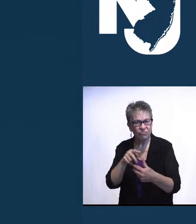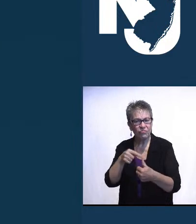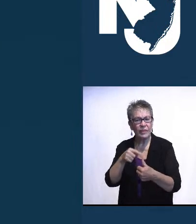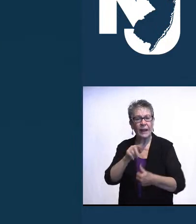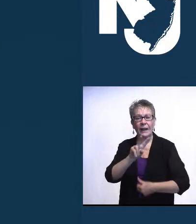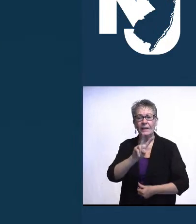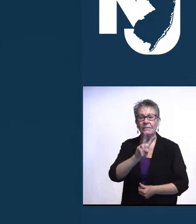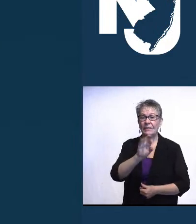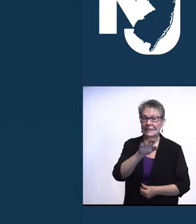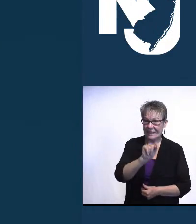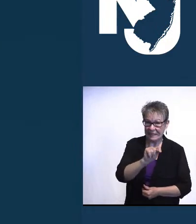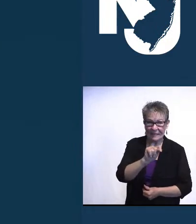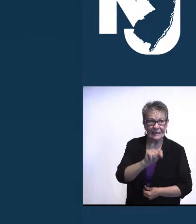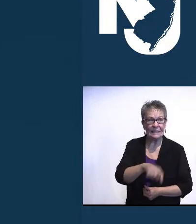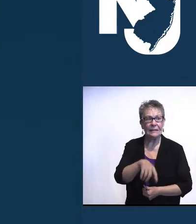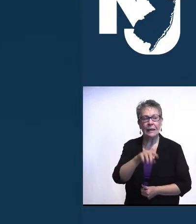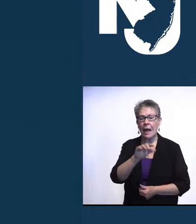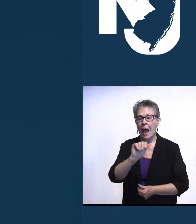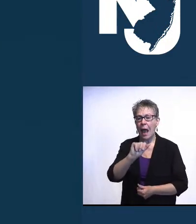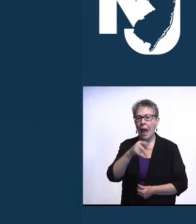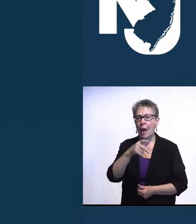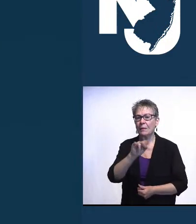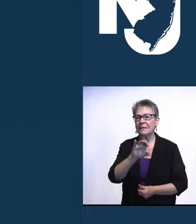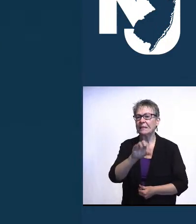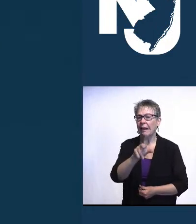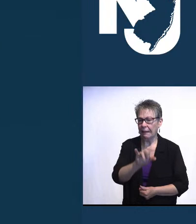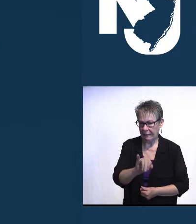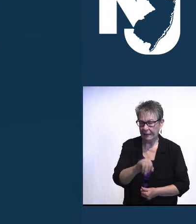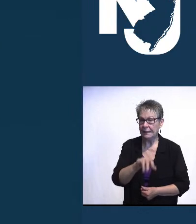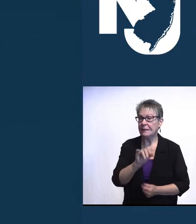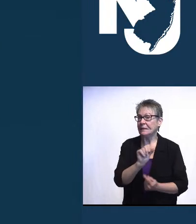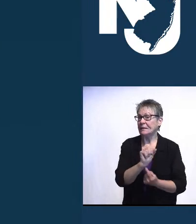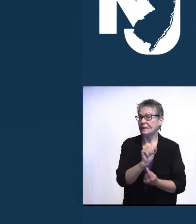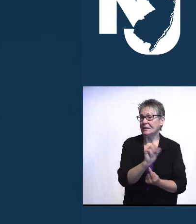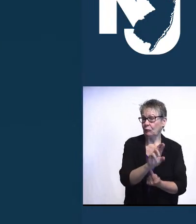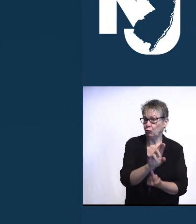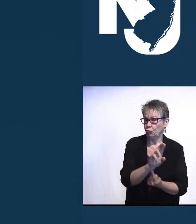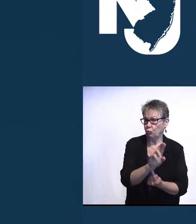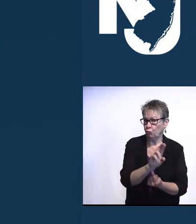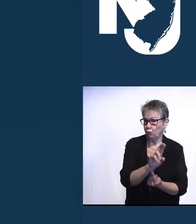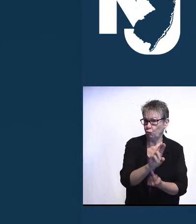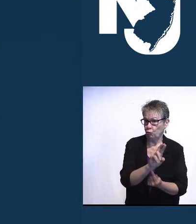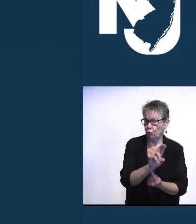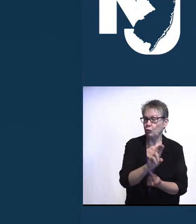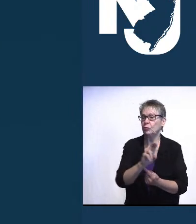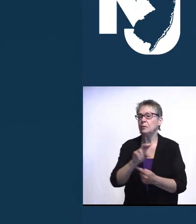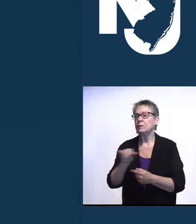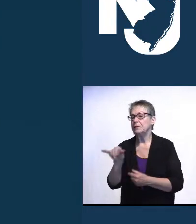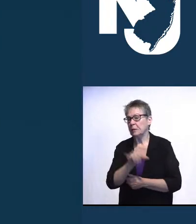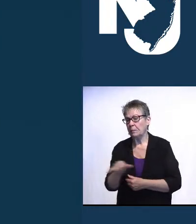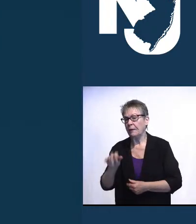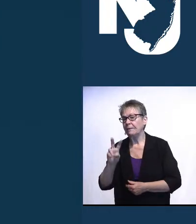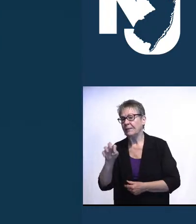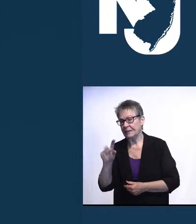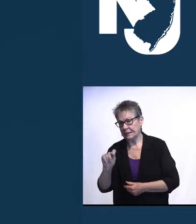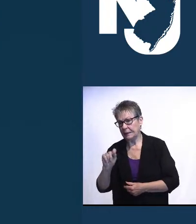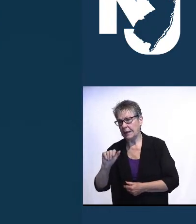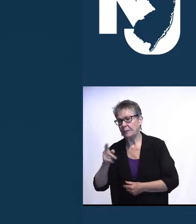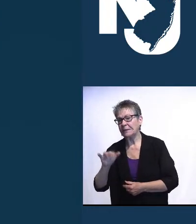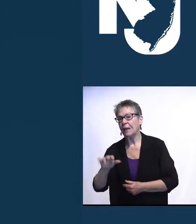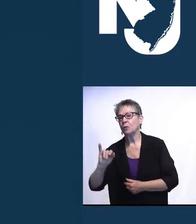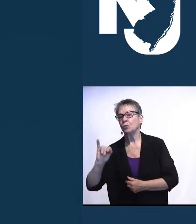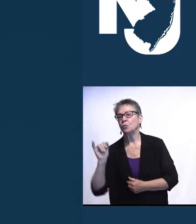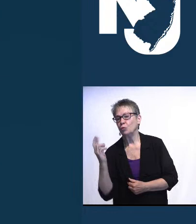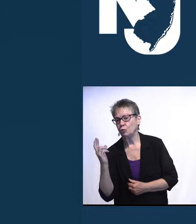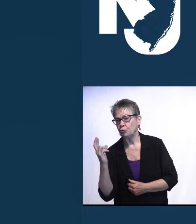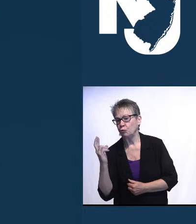on the right, and Vincent Apicelli Jr. They both lived in the West Belmar section of Wall Township in